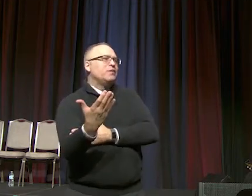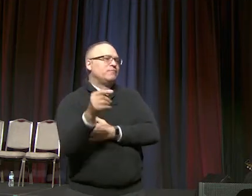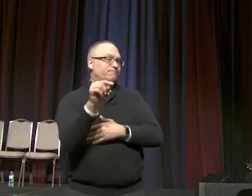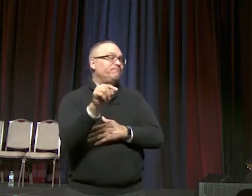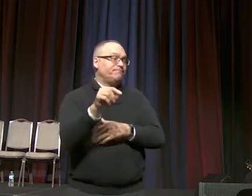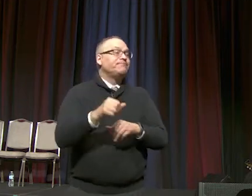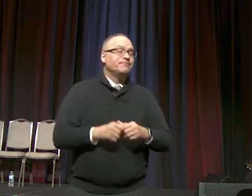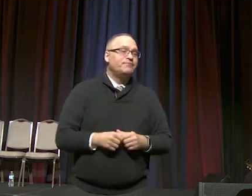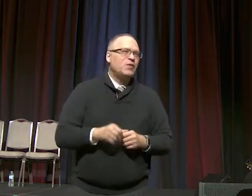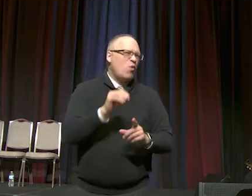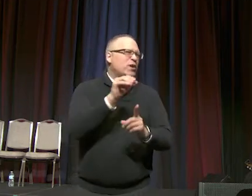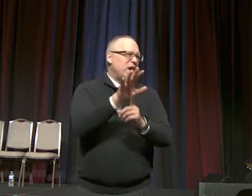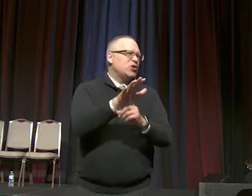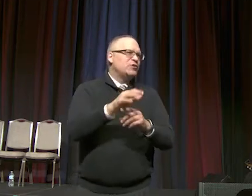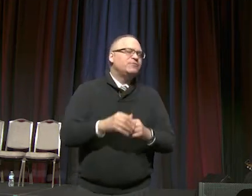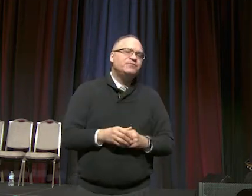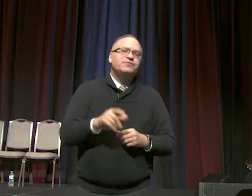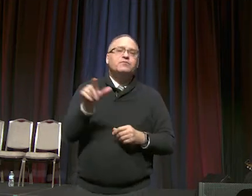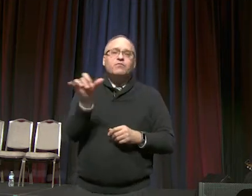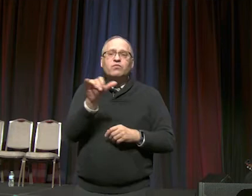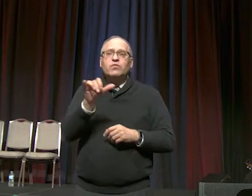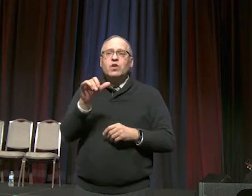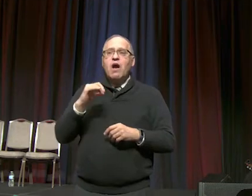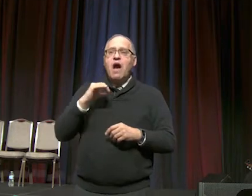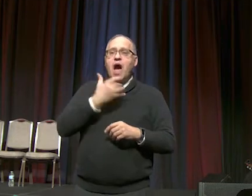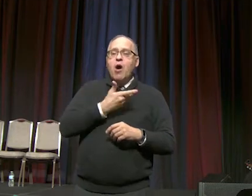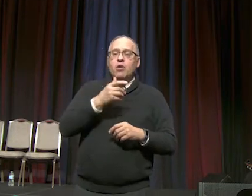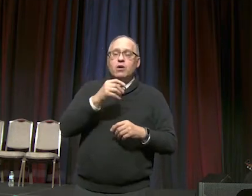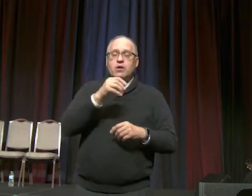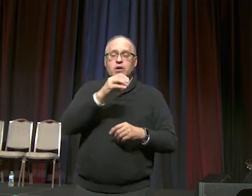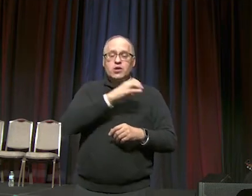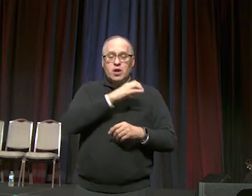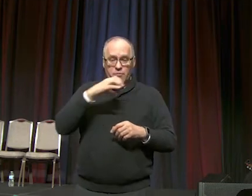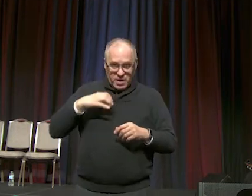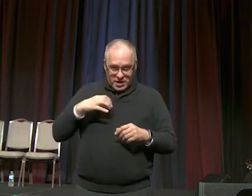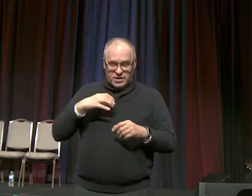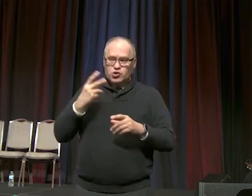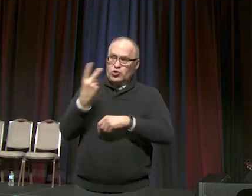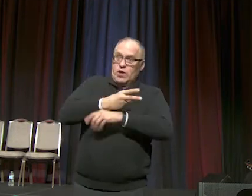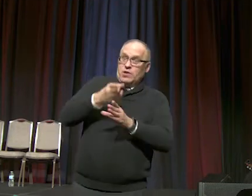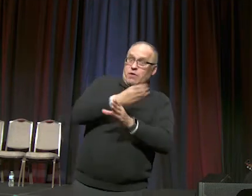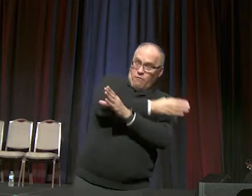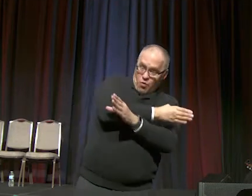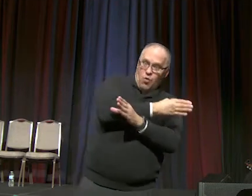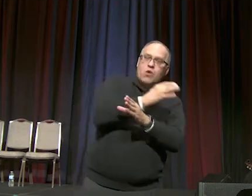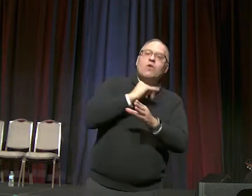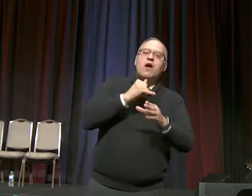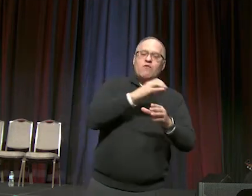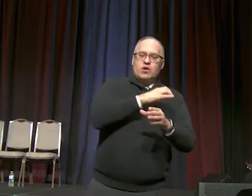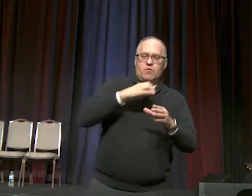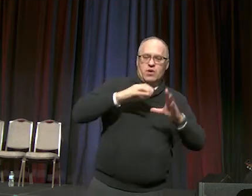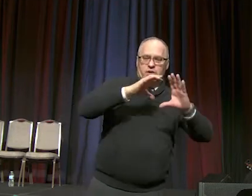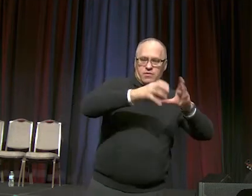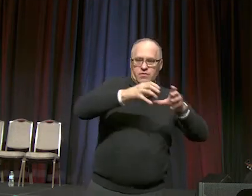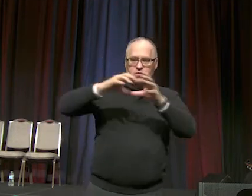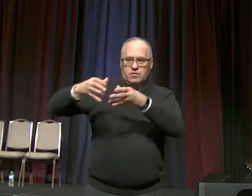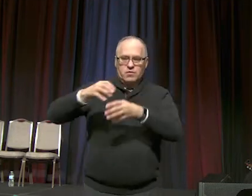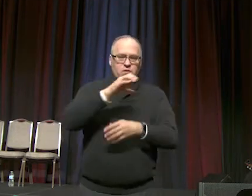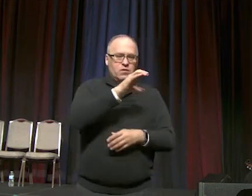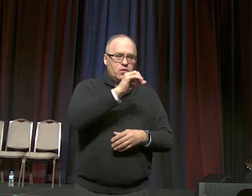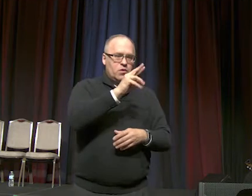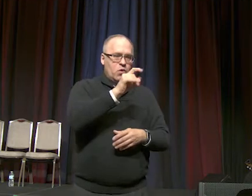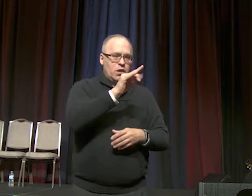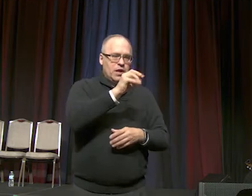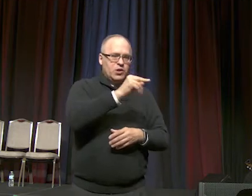have organized our administrative committees, actually over the 2 days before. That is the Committee on Correlation and